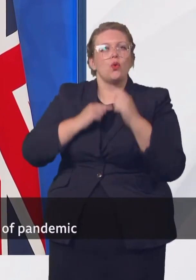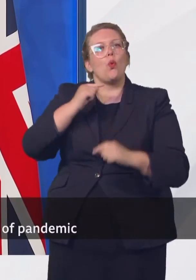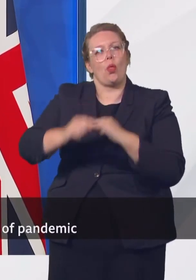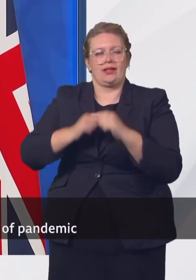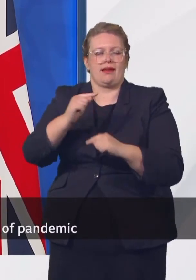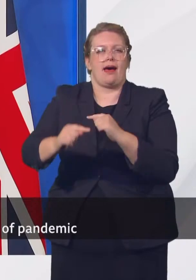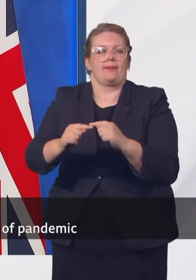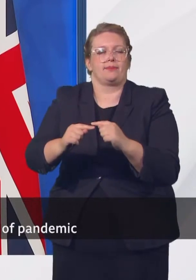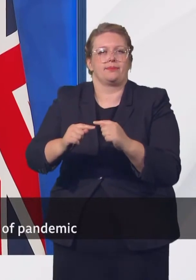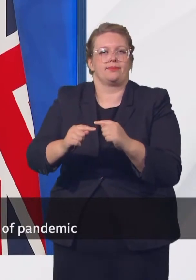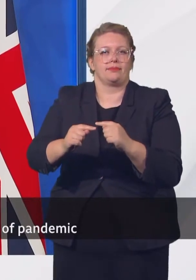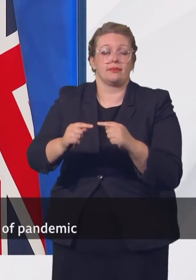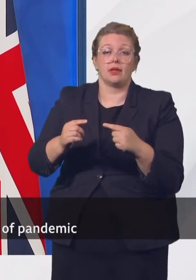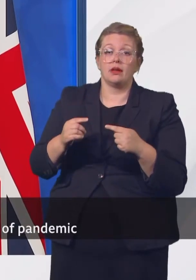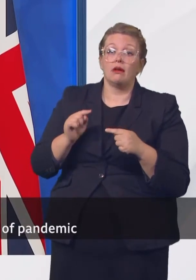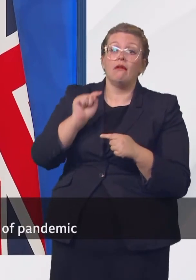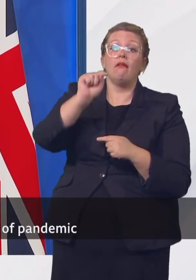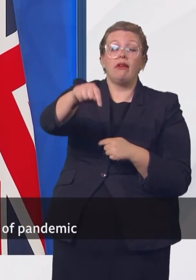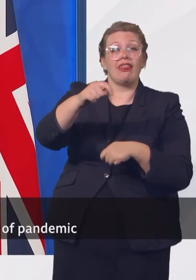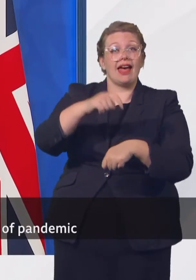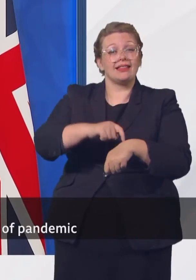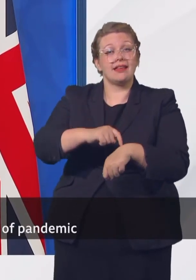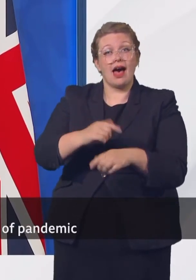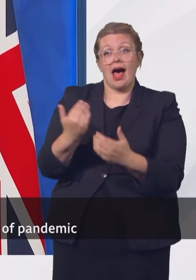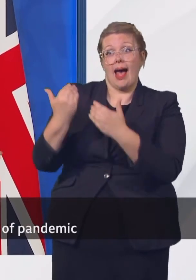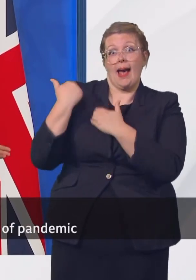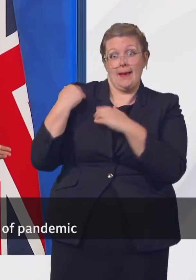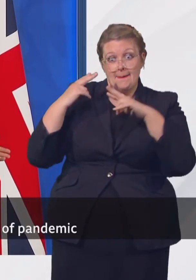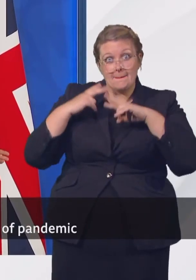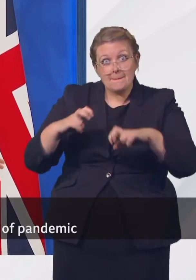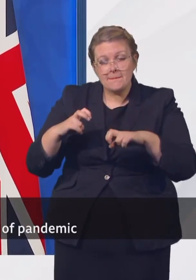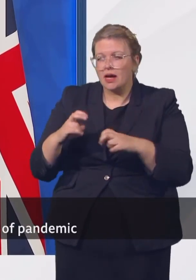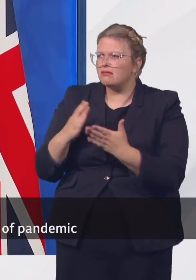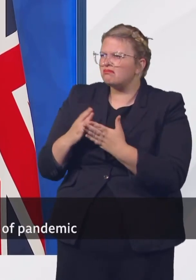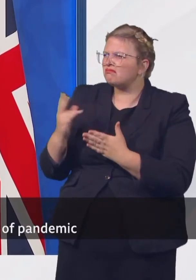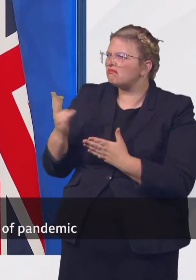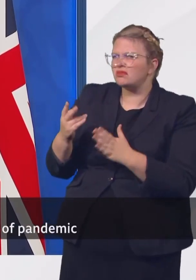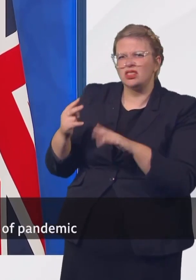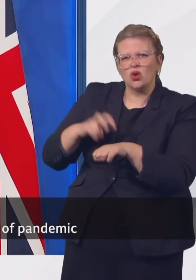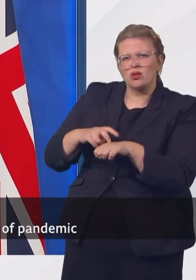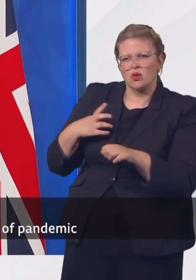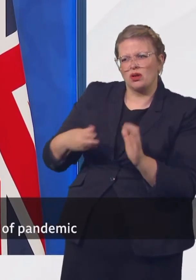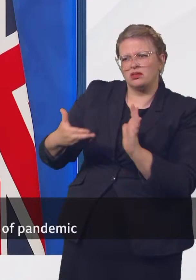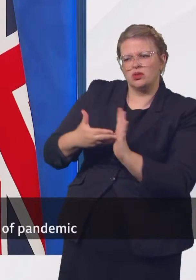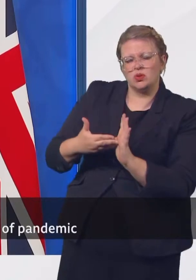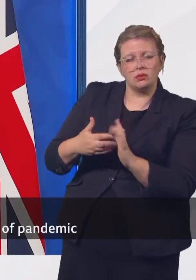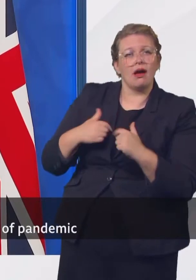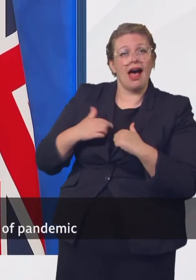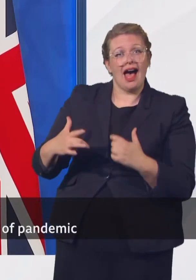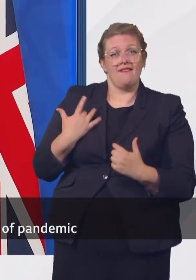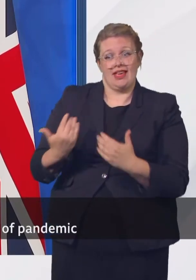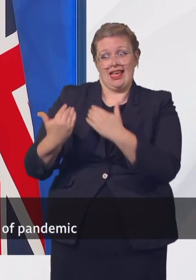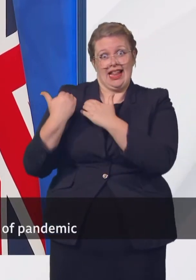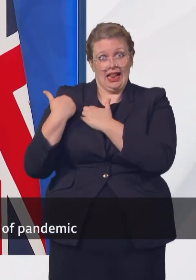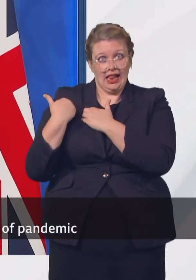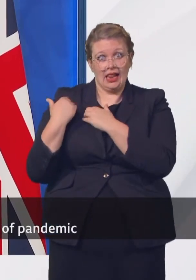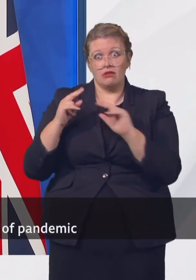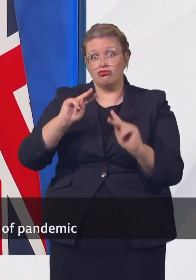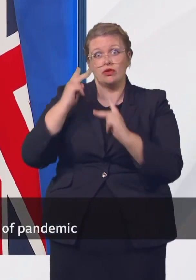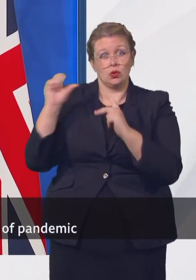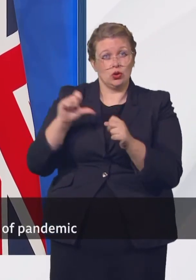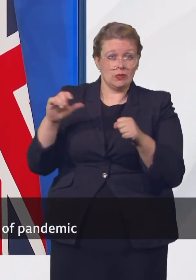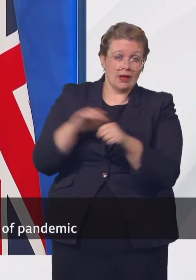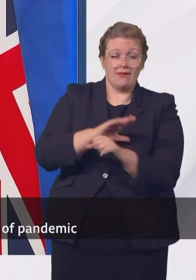what that inquiry might cover, I don't know whether you want to add anything. My view is it should cover everything. I mean,